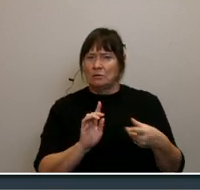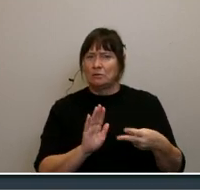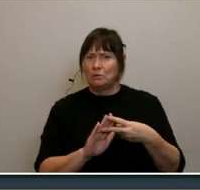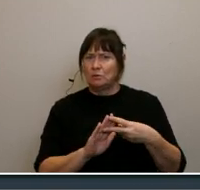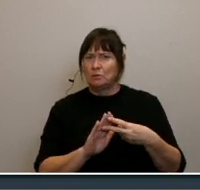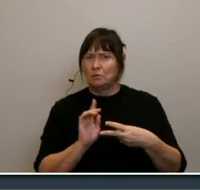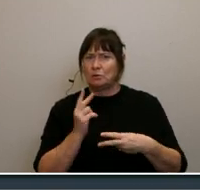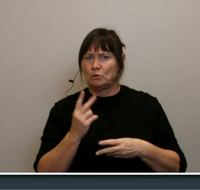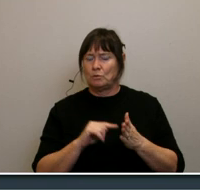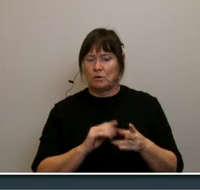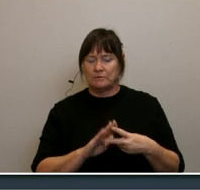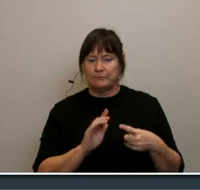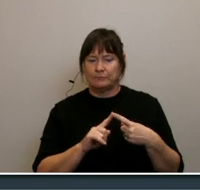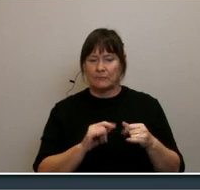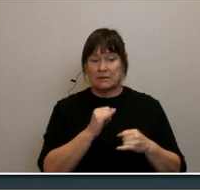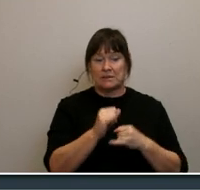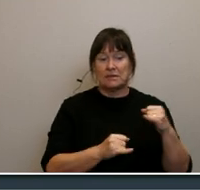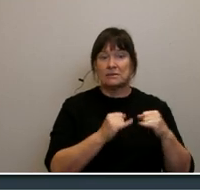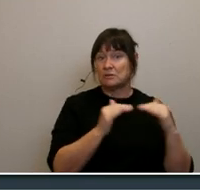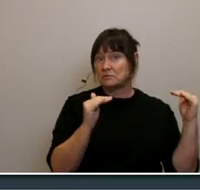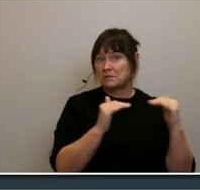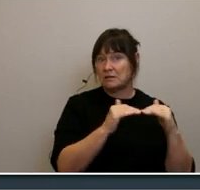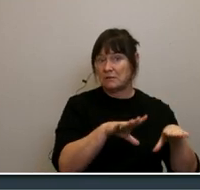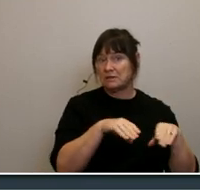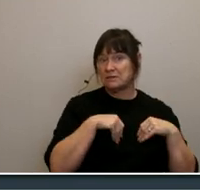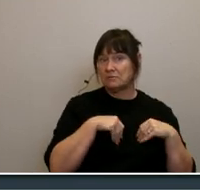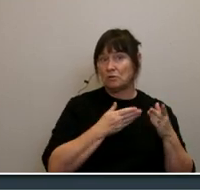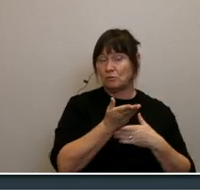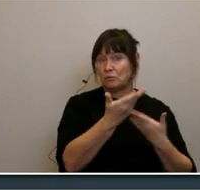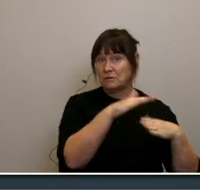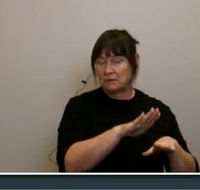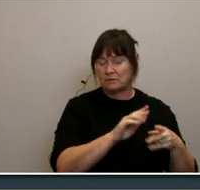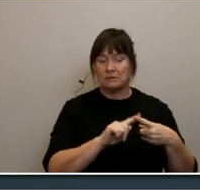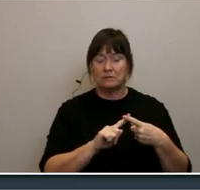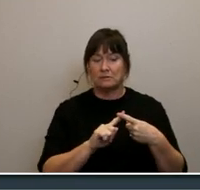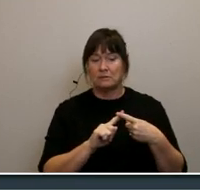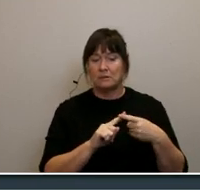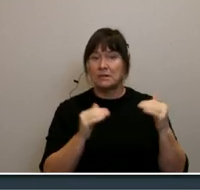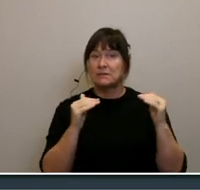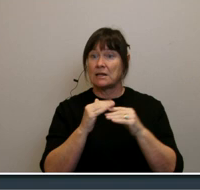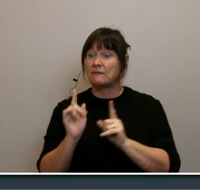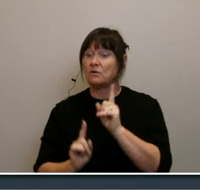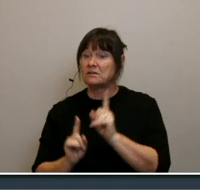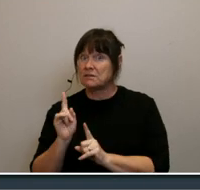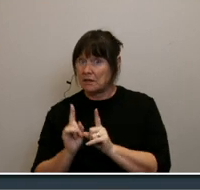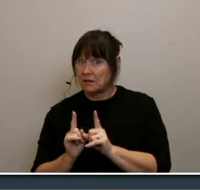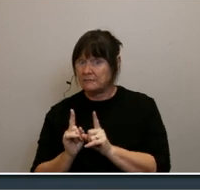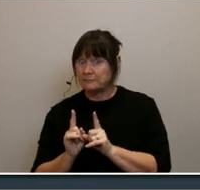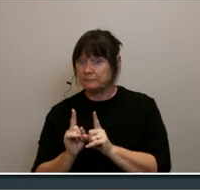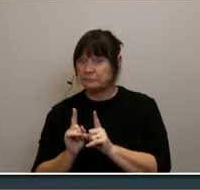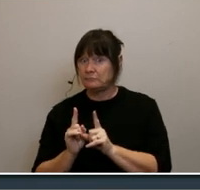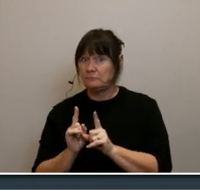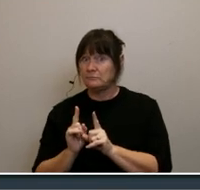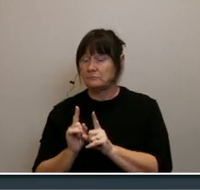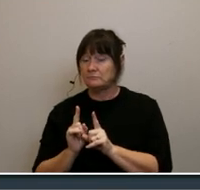that as an international standard that's being adopted across New Zealand, a standard for cities to, in terms of their